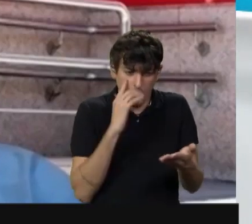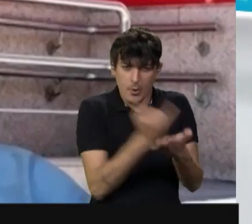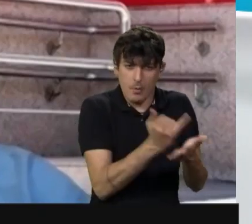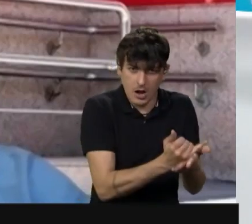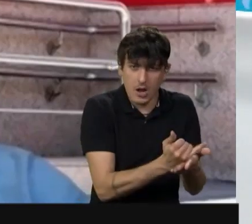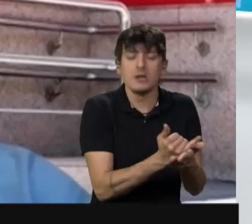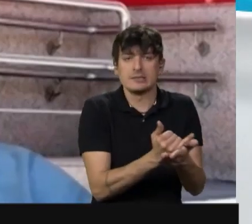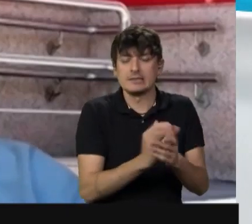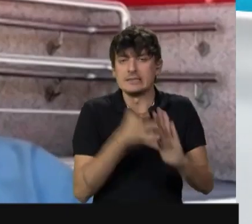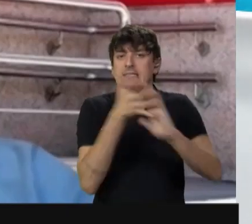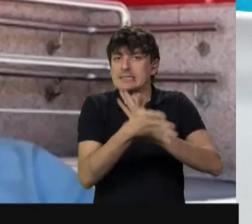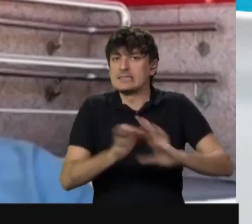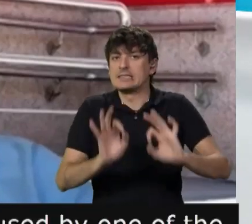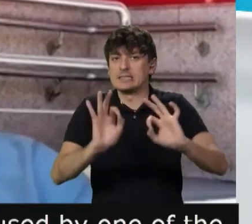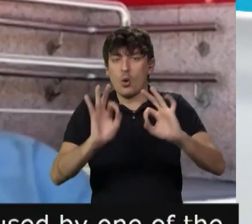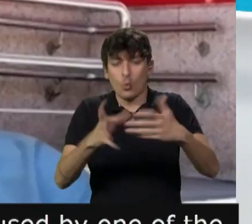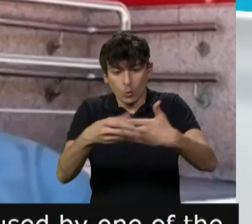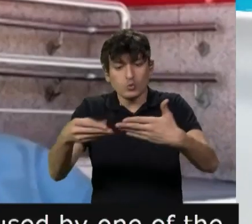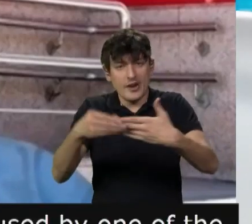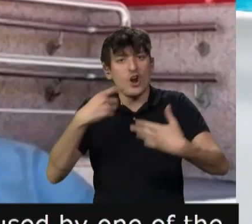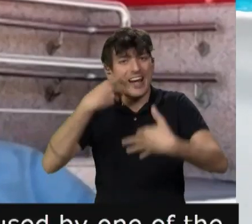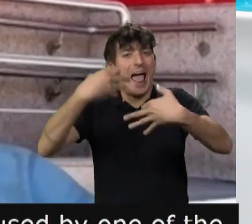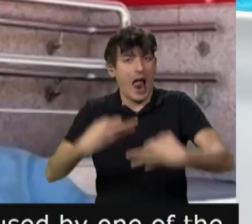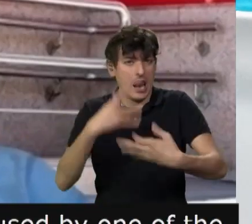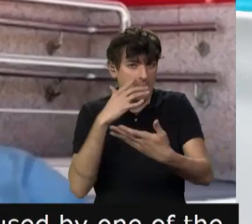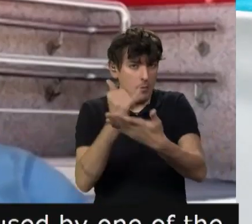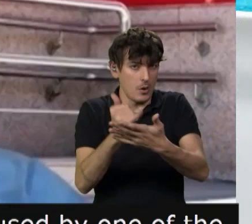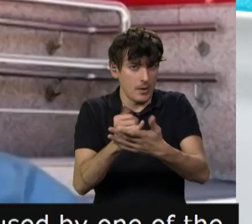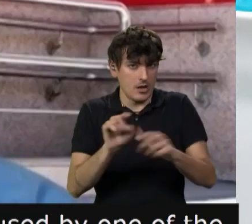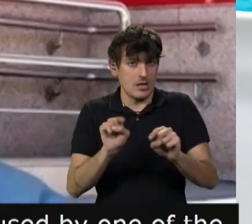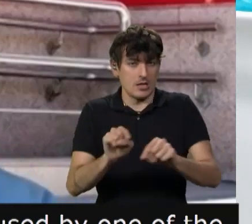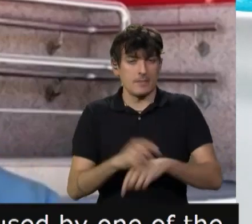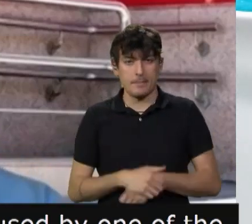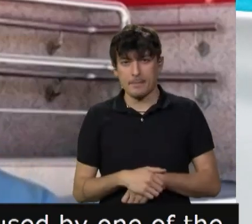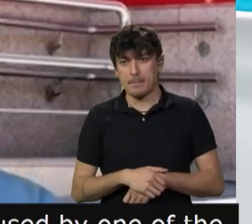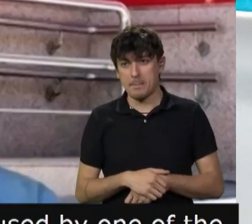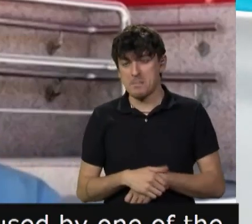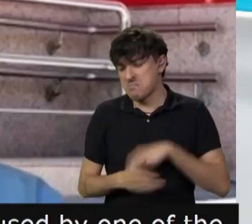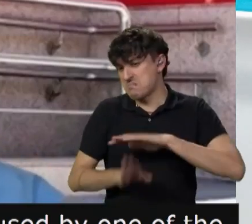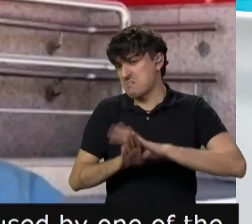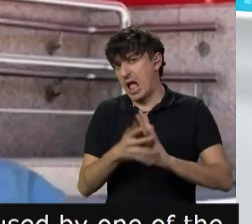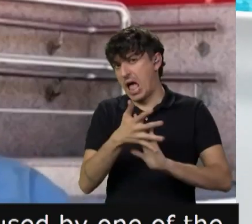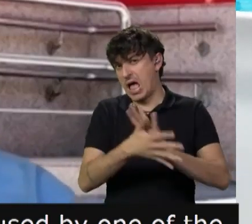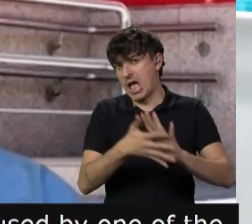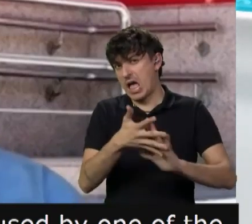So when we're talking about user-centered design, it has to be a real user.